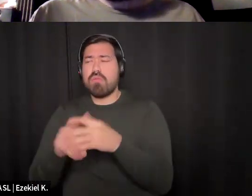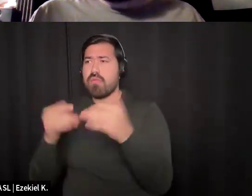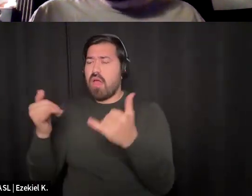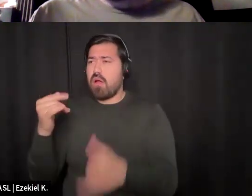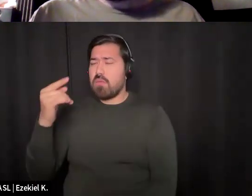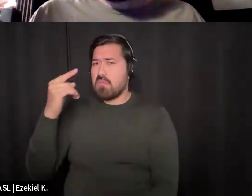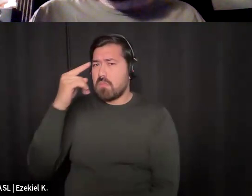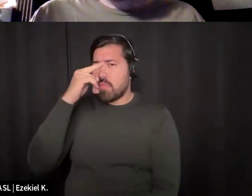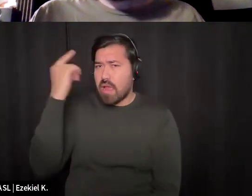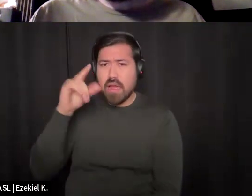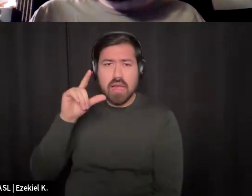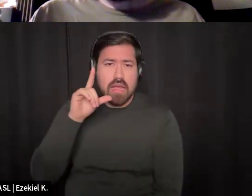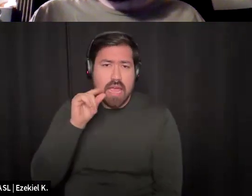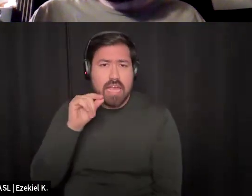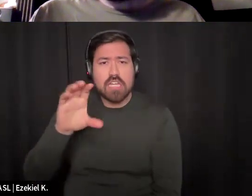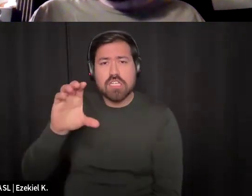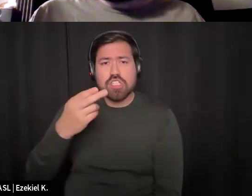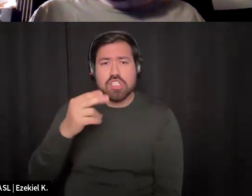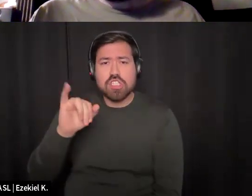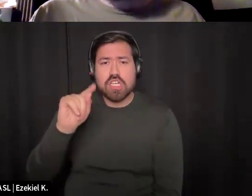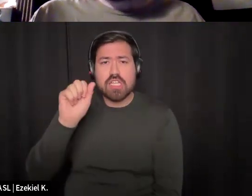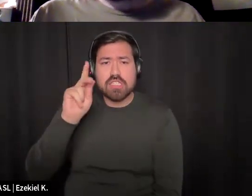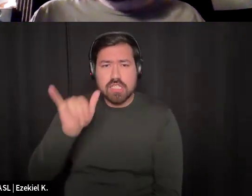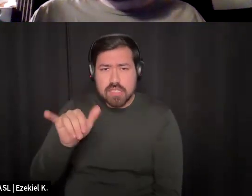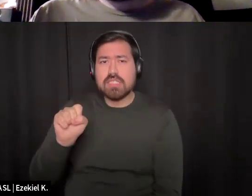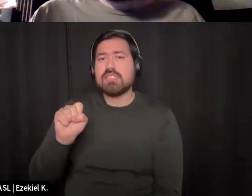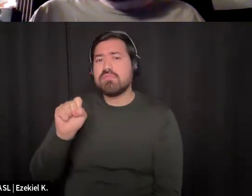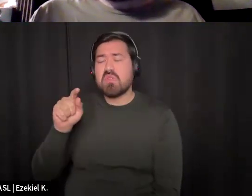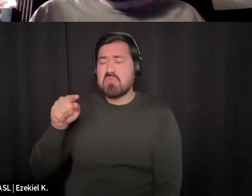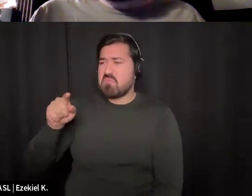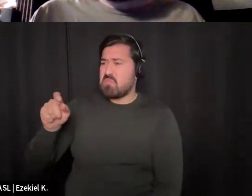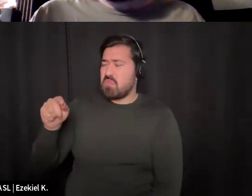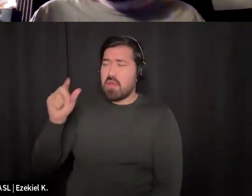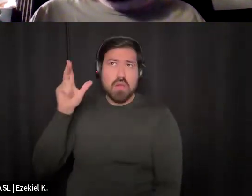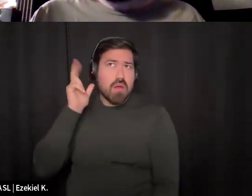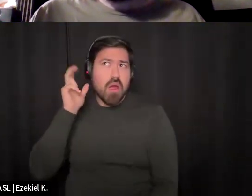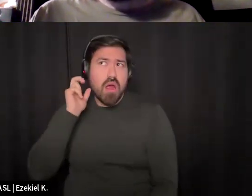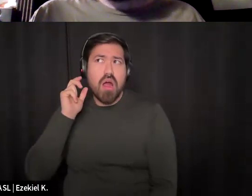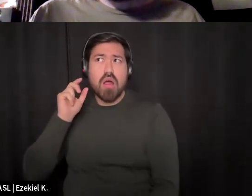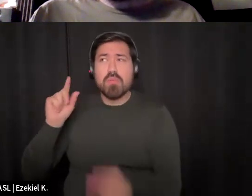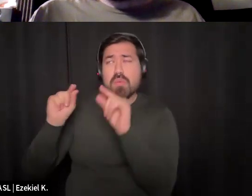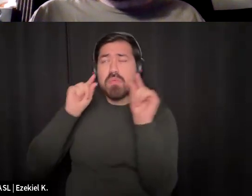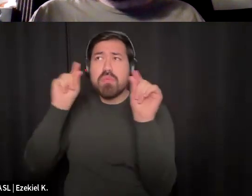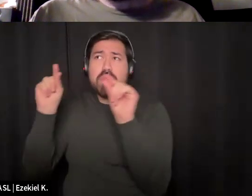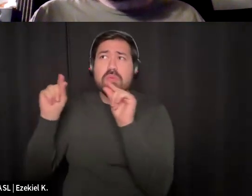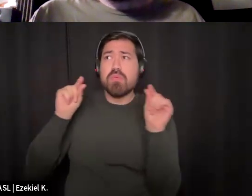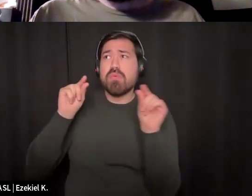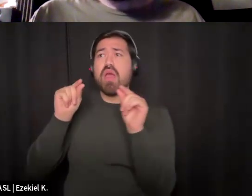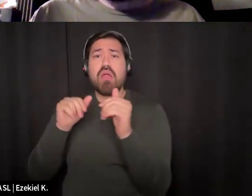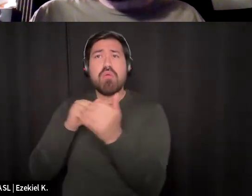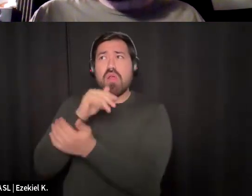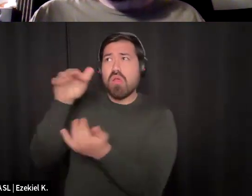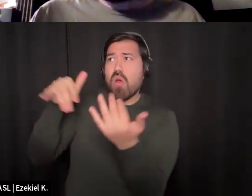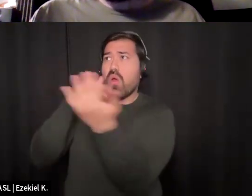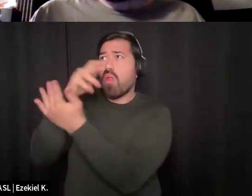black-capped chickadees in one tree, making all sorts of noise and interacting with each other as